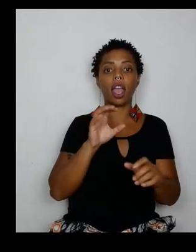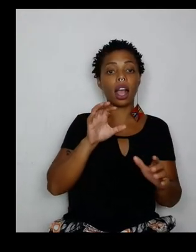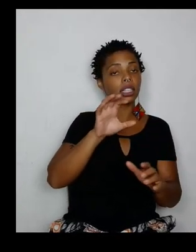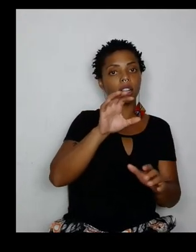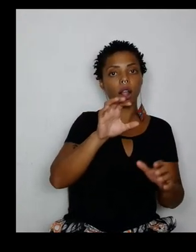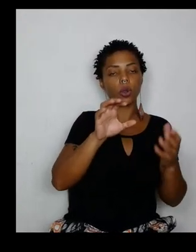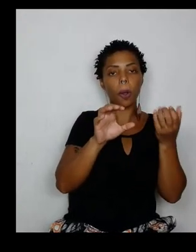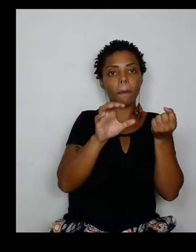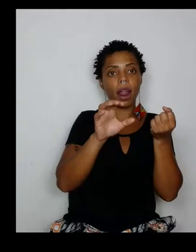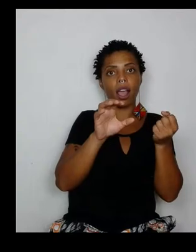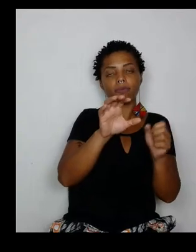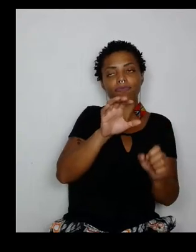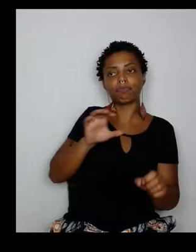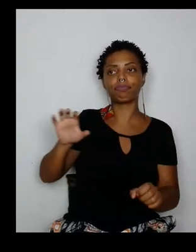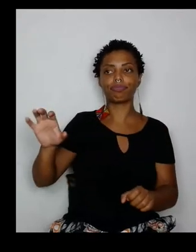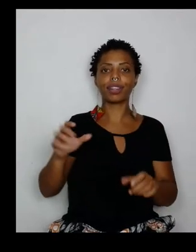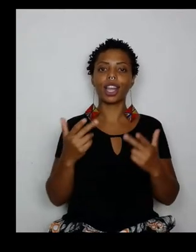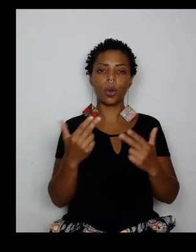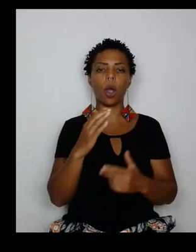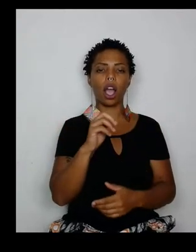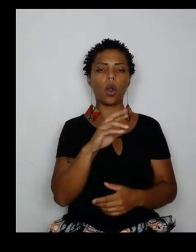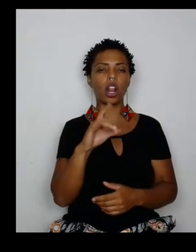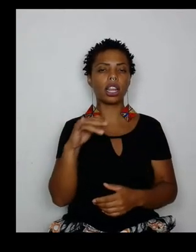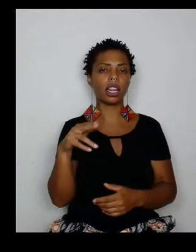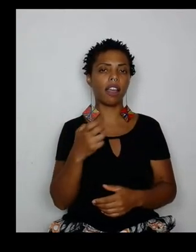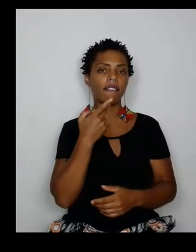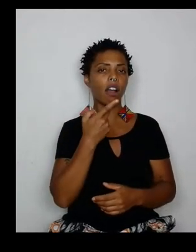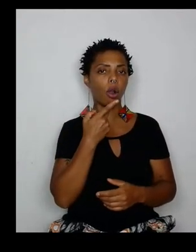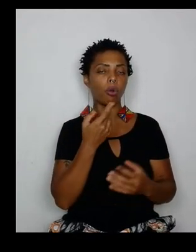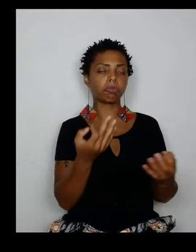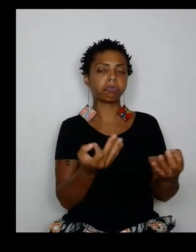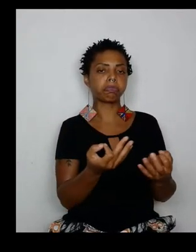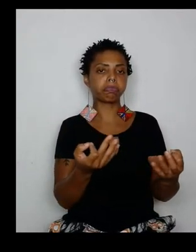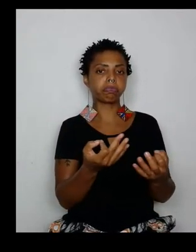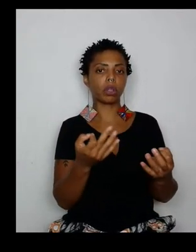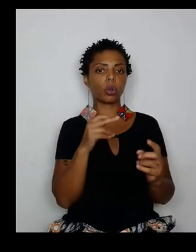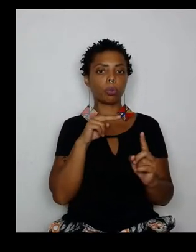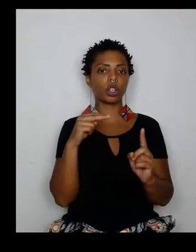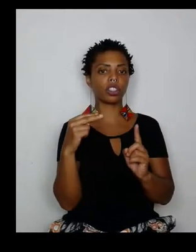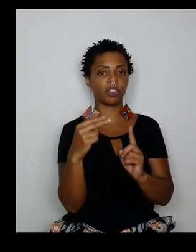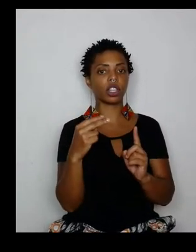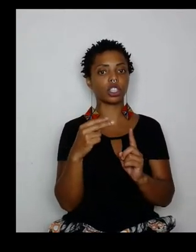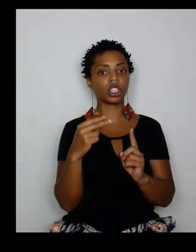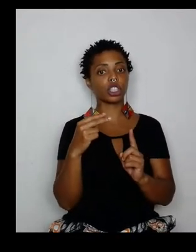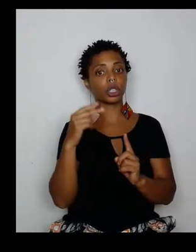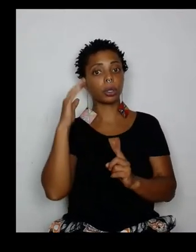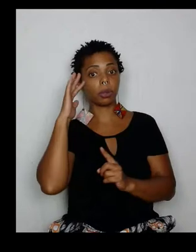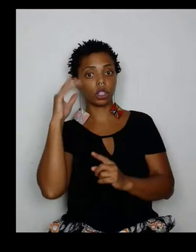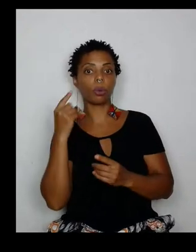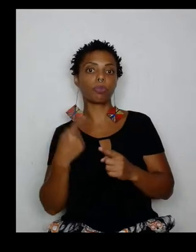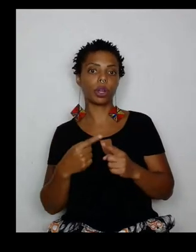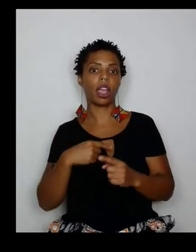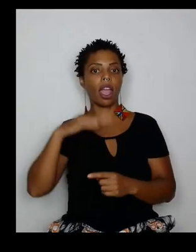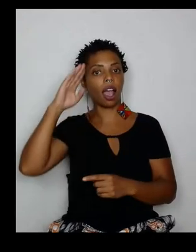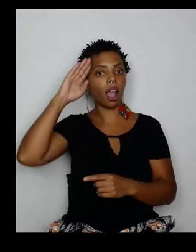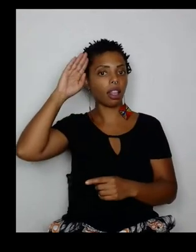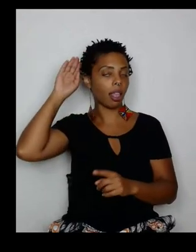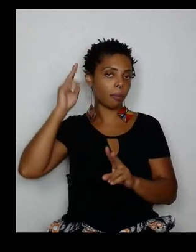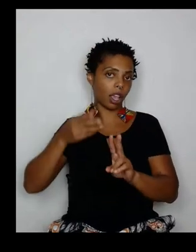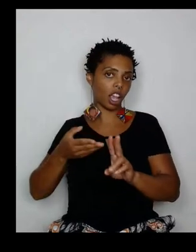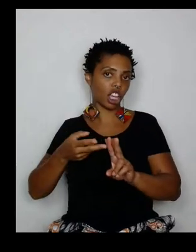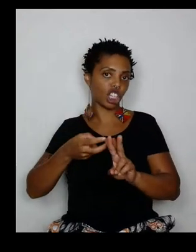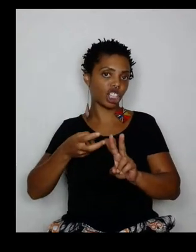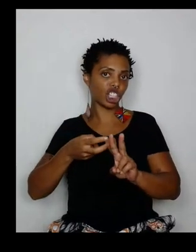specific from an indigenous scholar and i especially hope that as the discipline of art history does become more